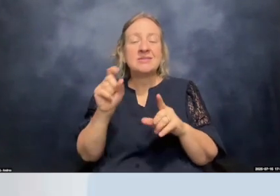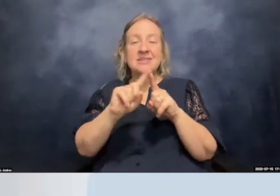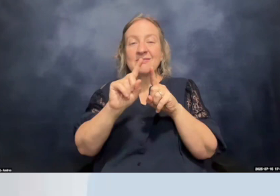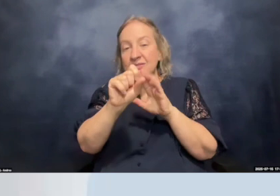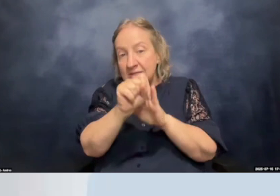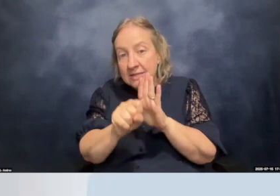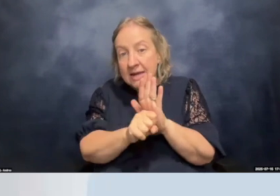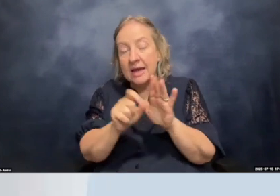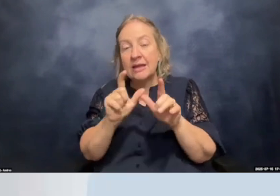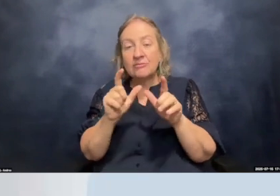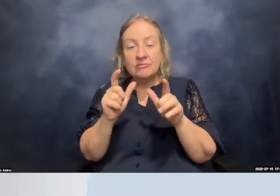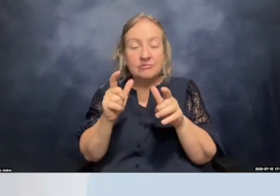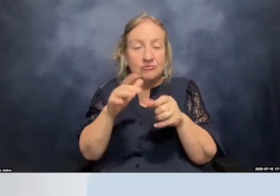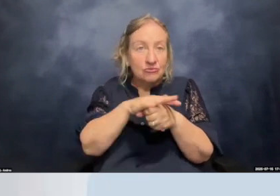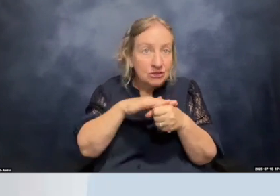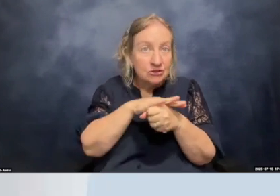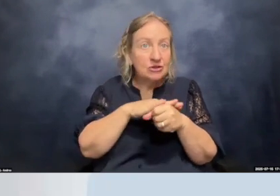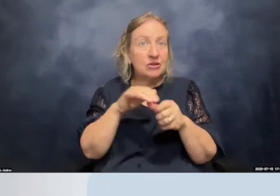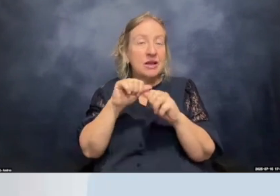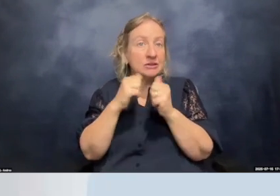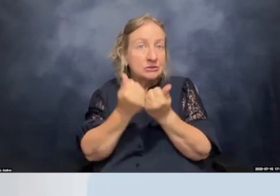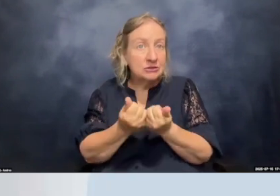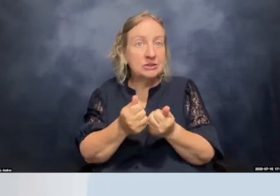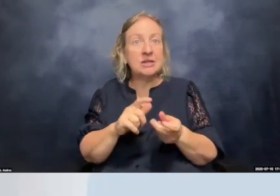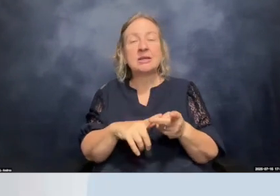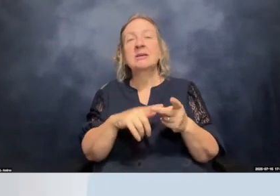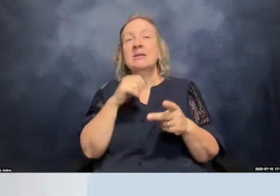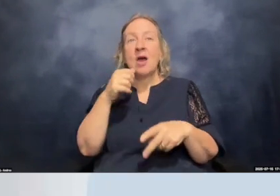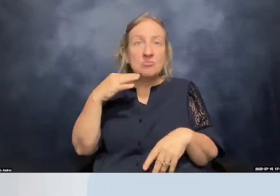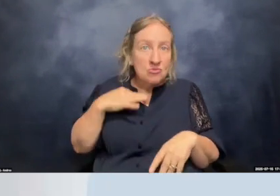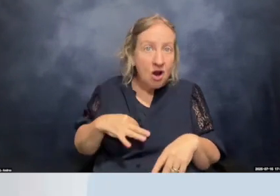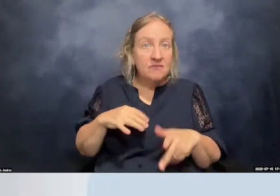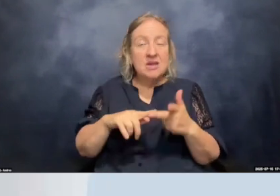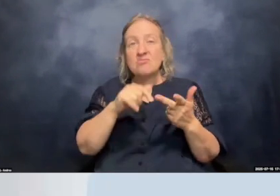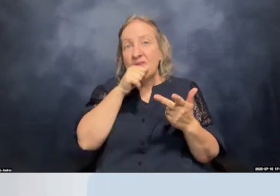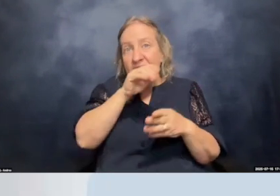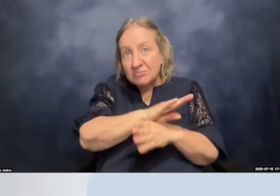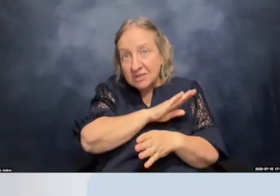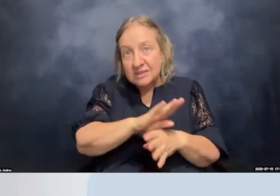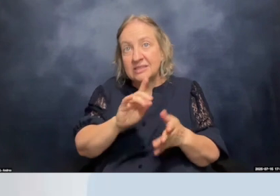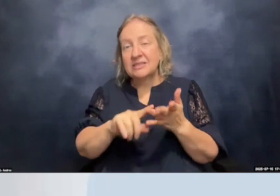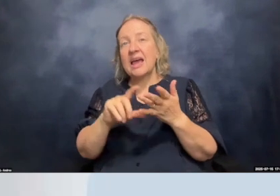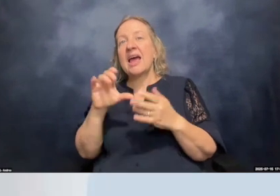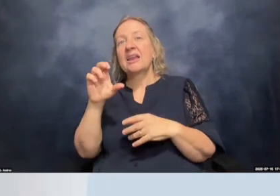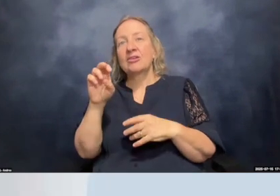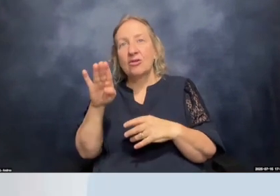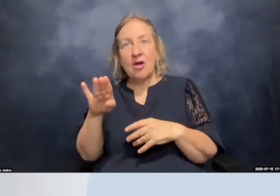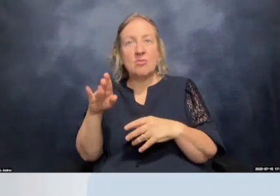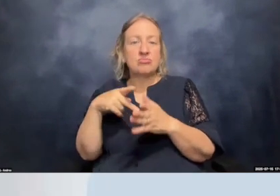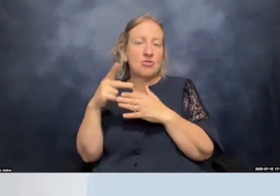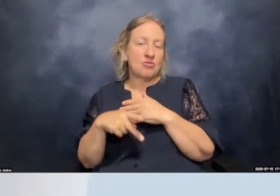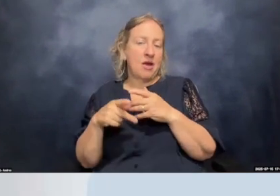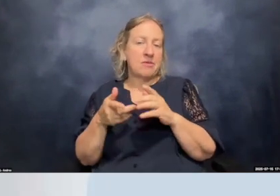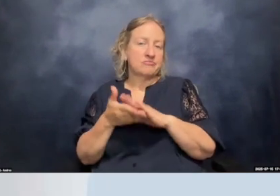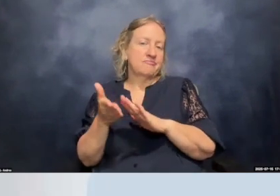agencies, private sector representatives, nonprofits, and CARB program administrators. Next